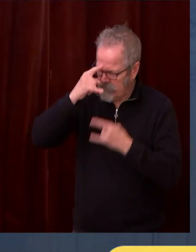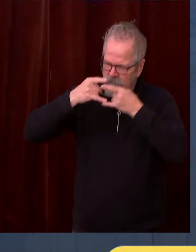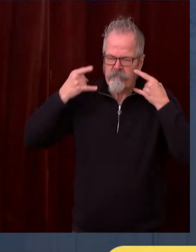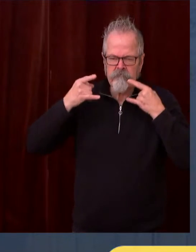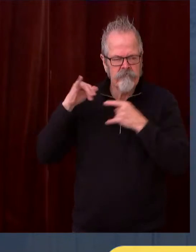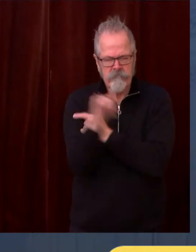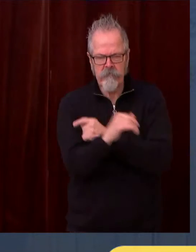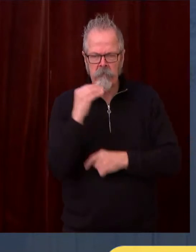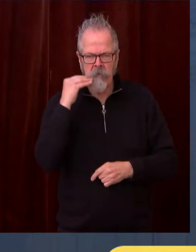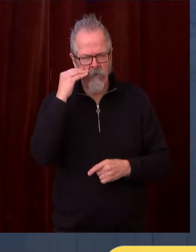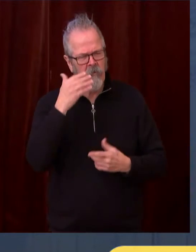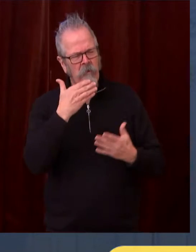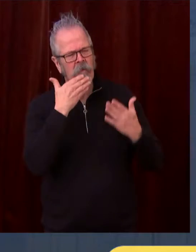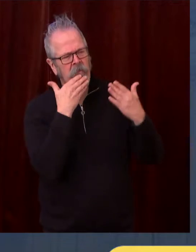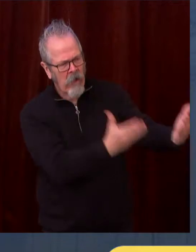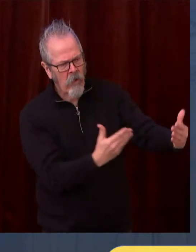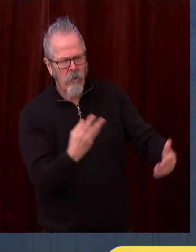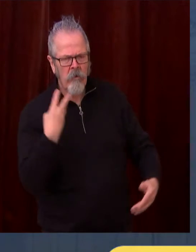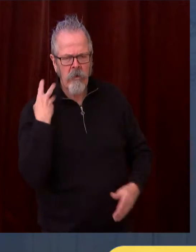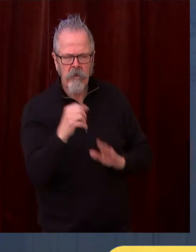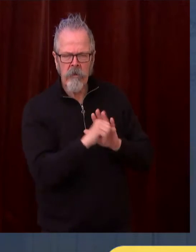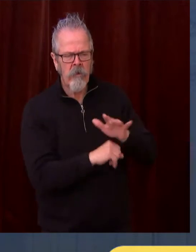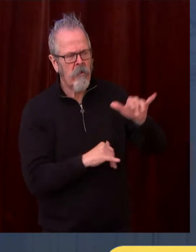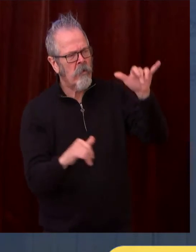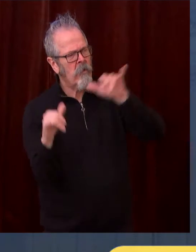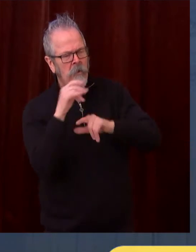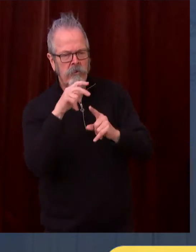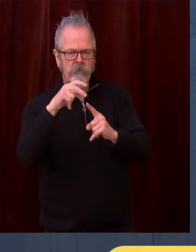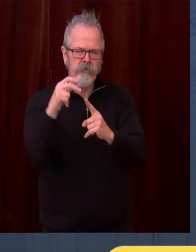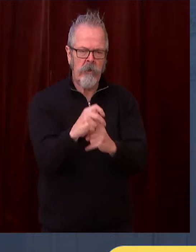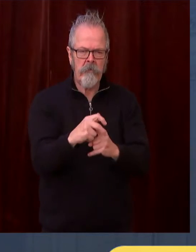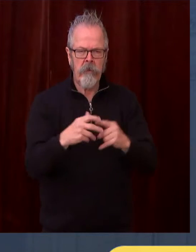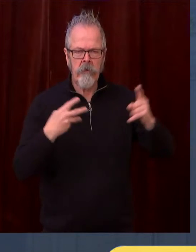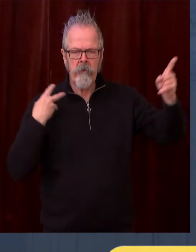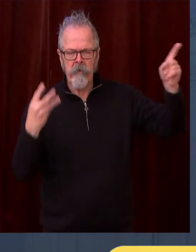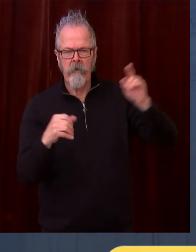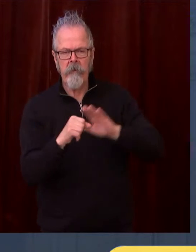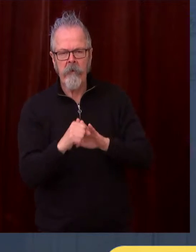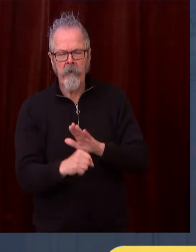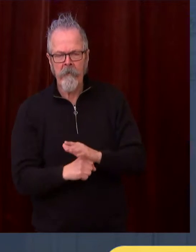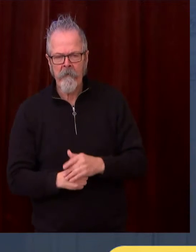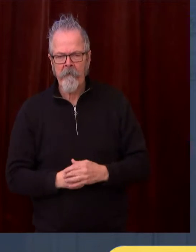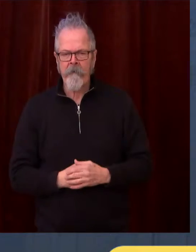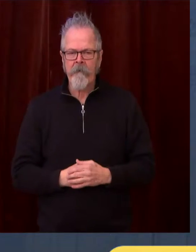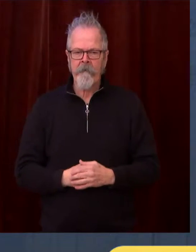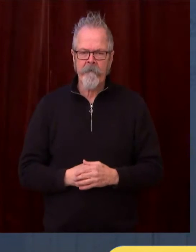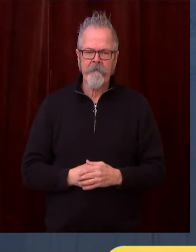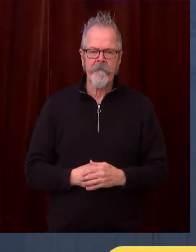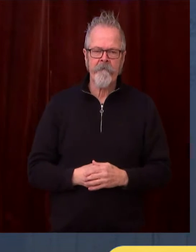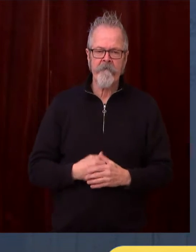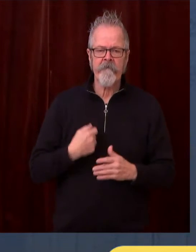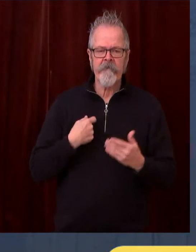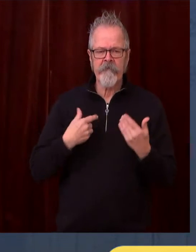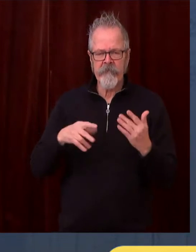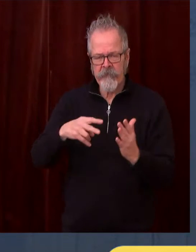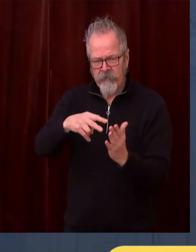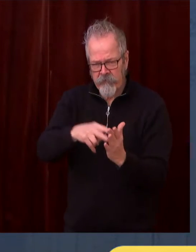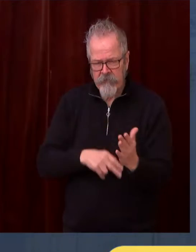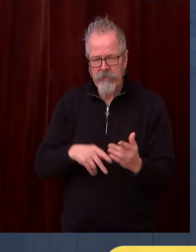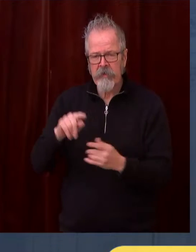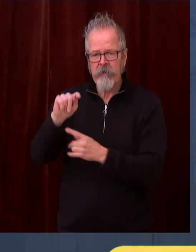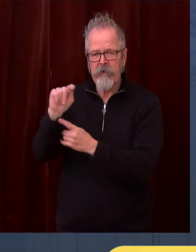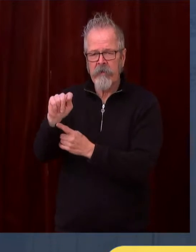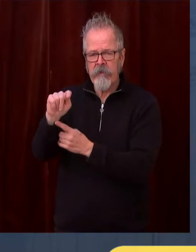I read something that was actually in the Tacoma News Tribune, an editorial, that I just want to reference, and they talked about